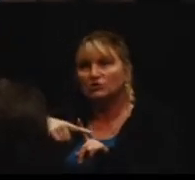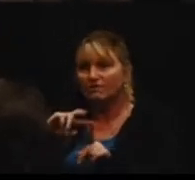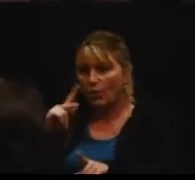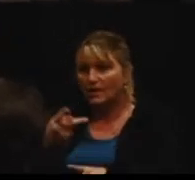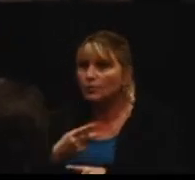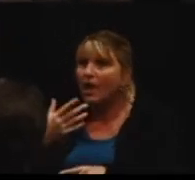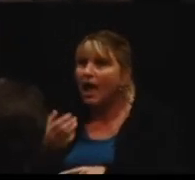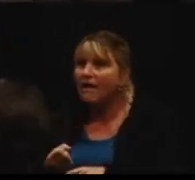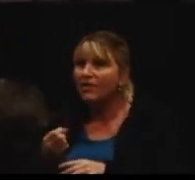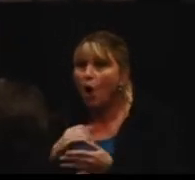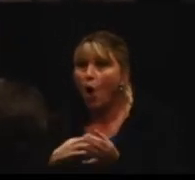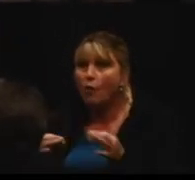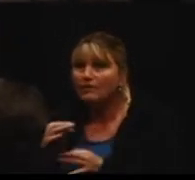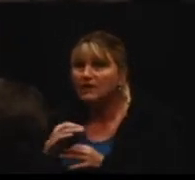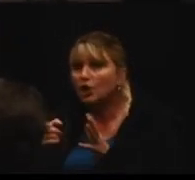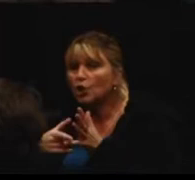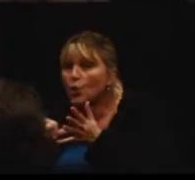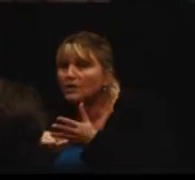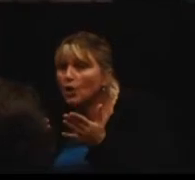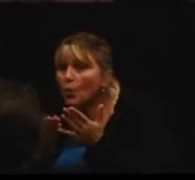work overnight and we deliver work